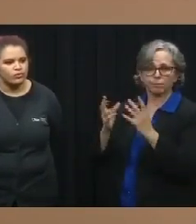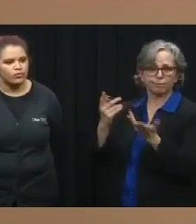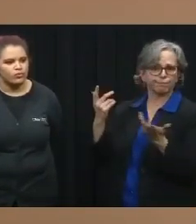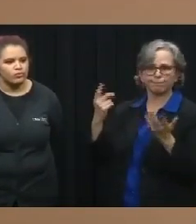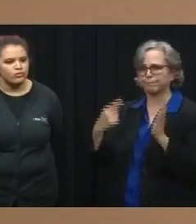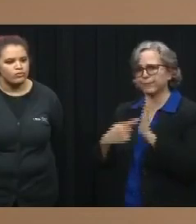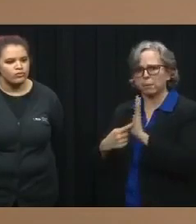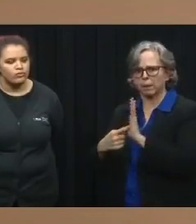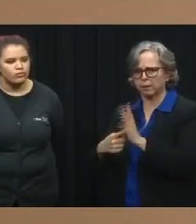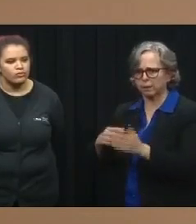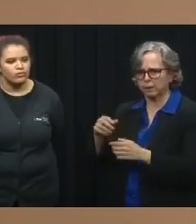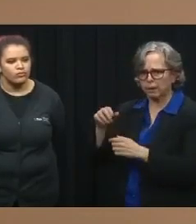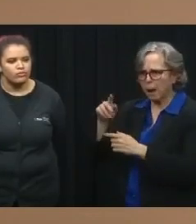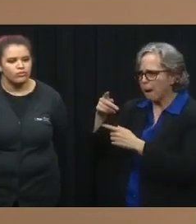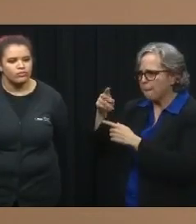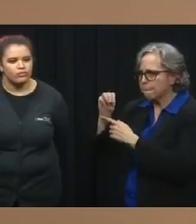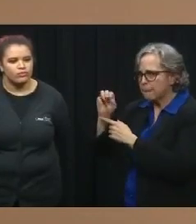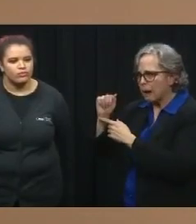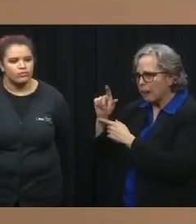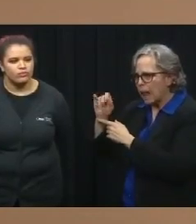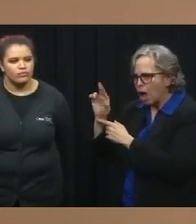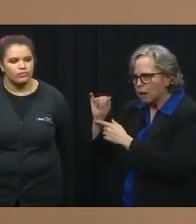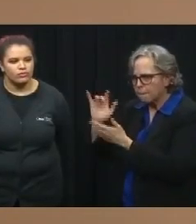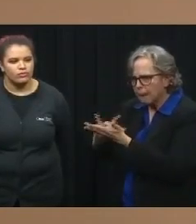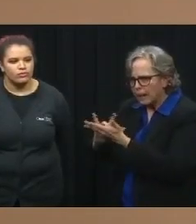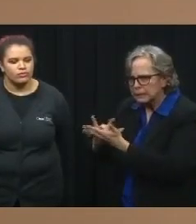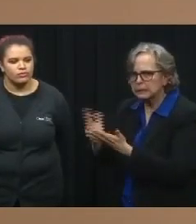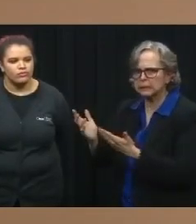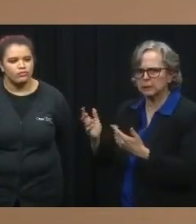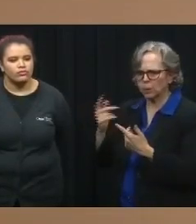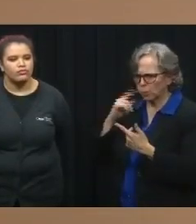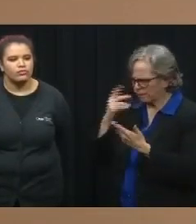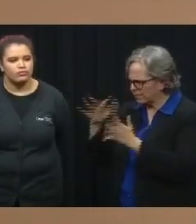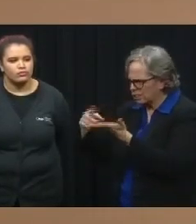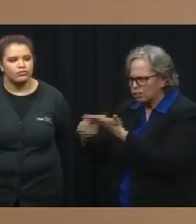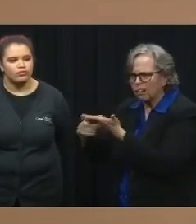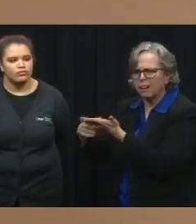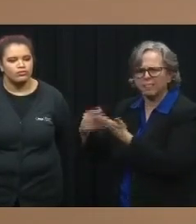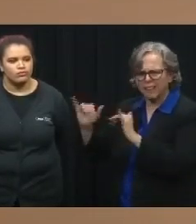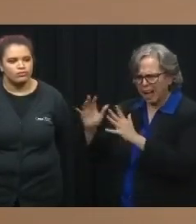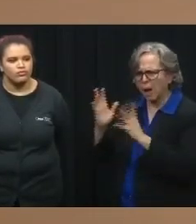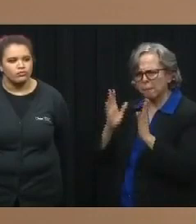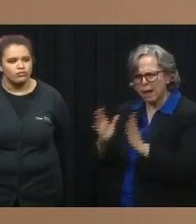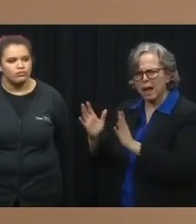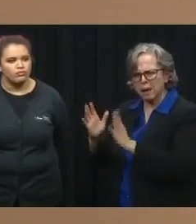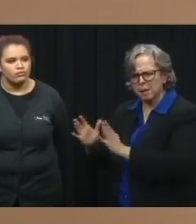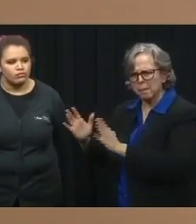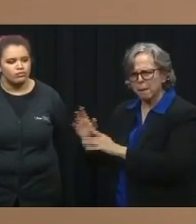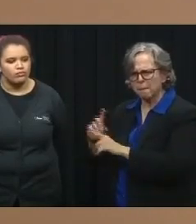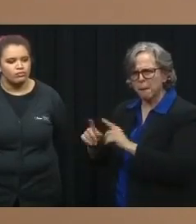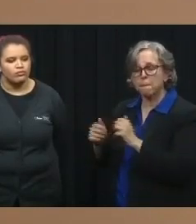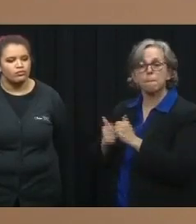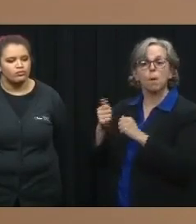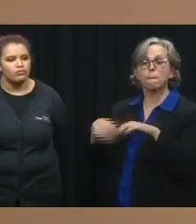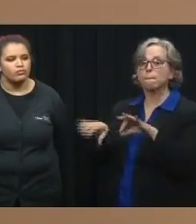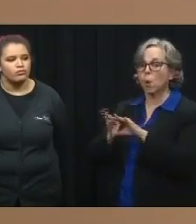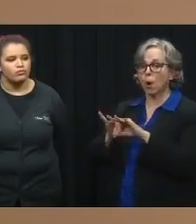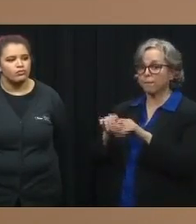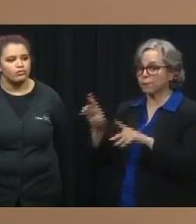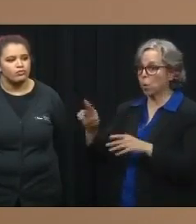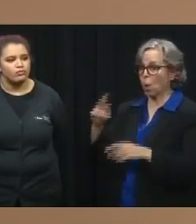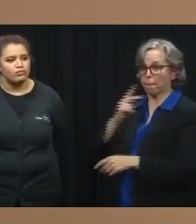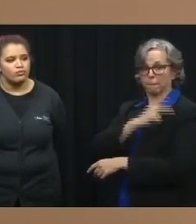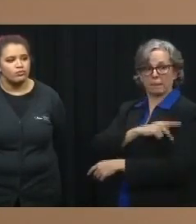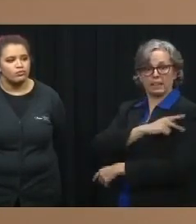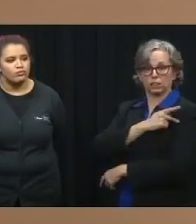as giving guidance. Most patients should be talking to their primary care provider, whatever that